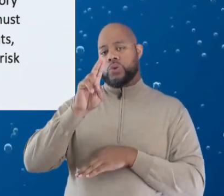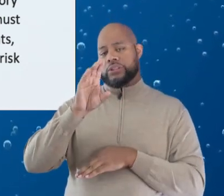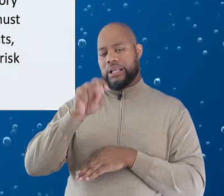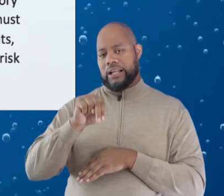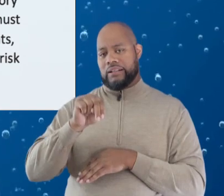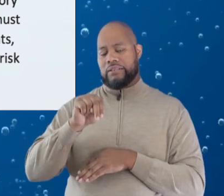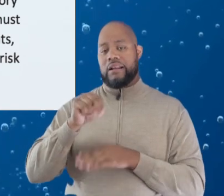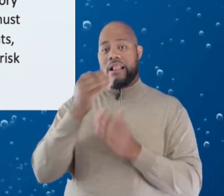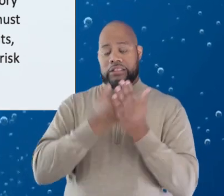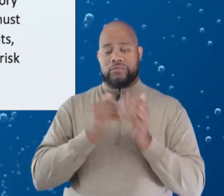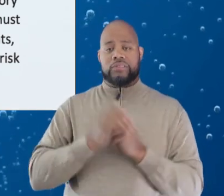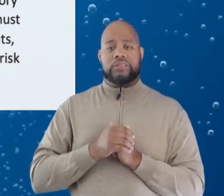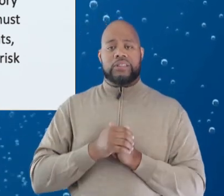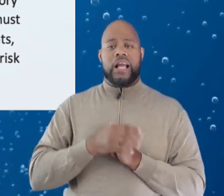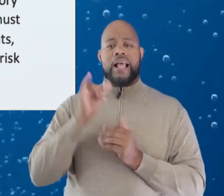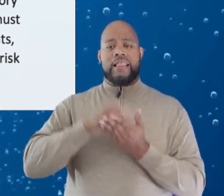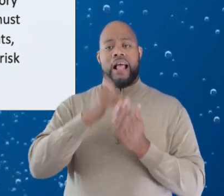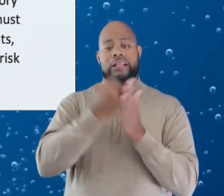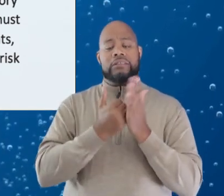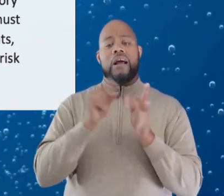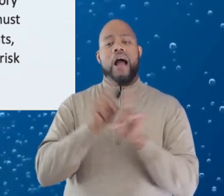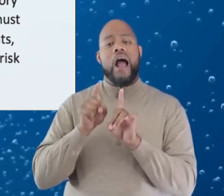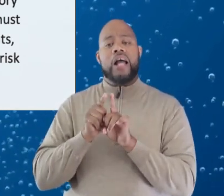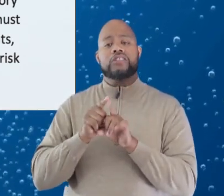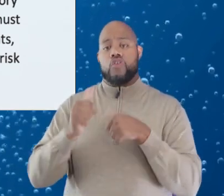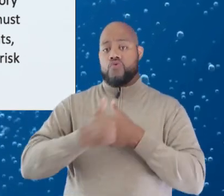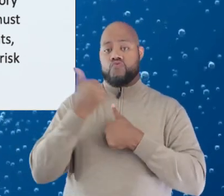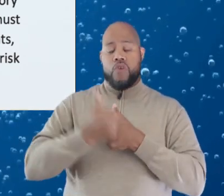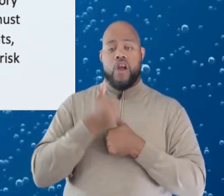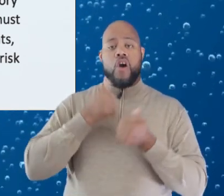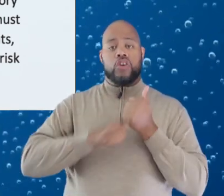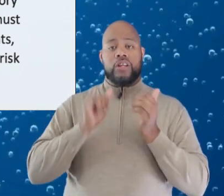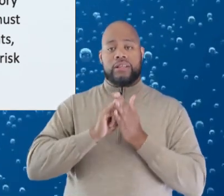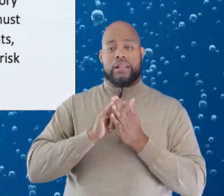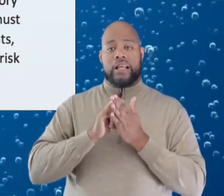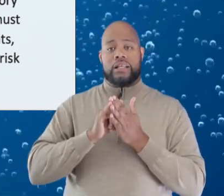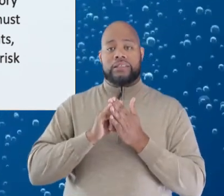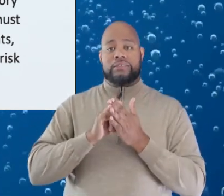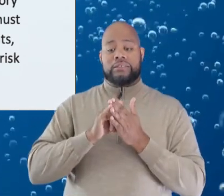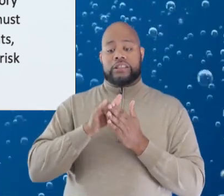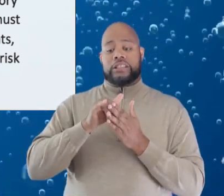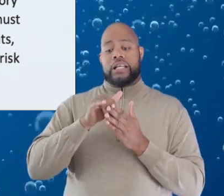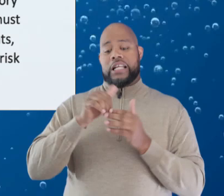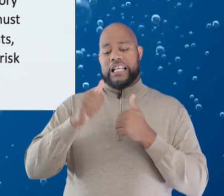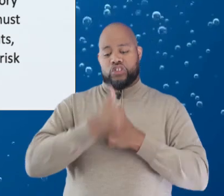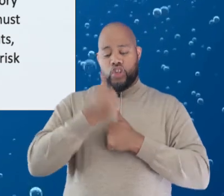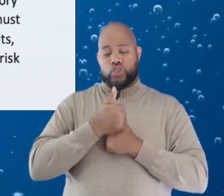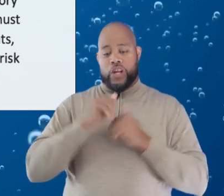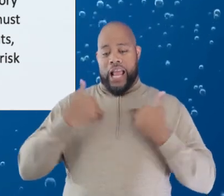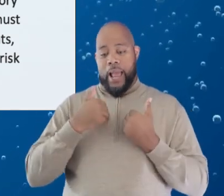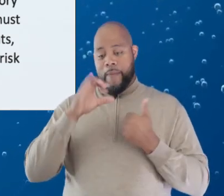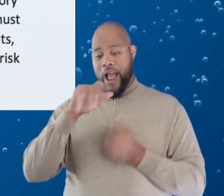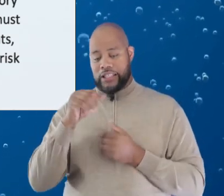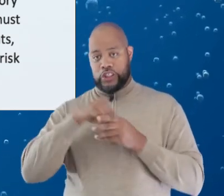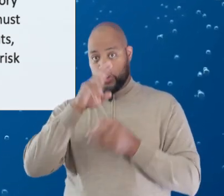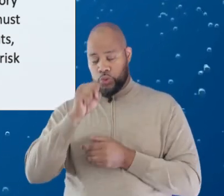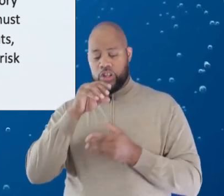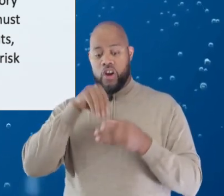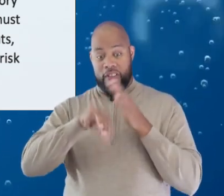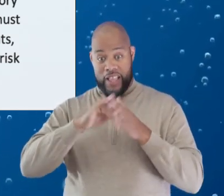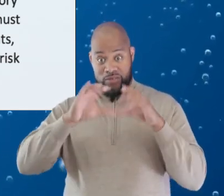Red List, and it is listed as threatened under the Endangered Species Act in the US. And they're under